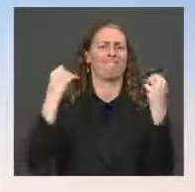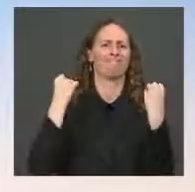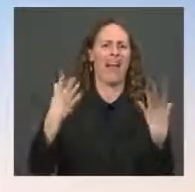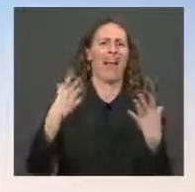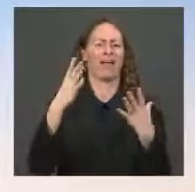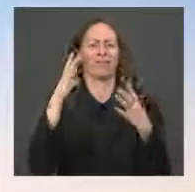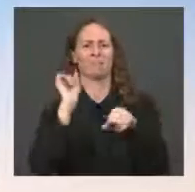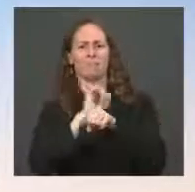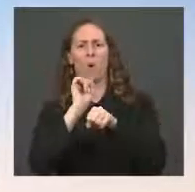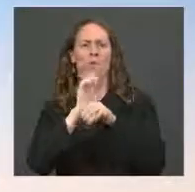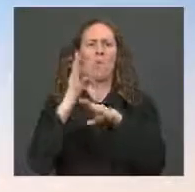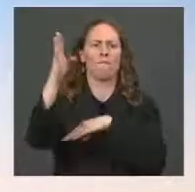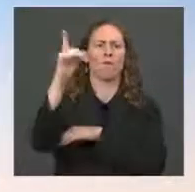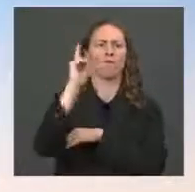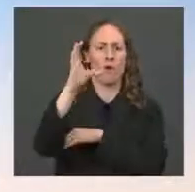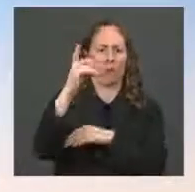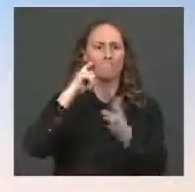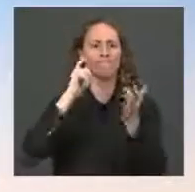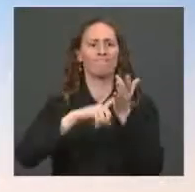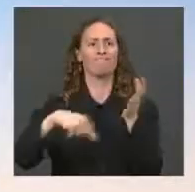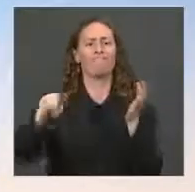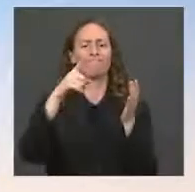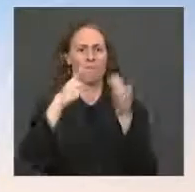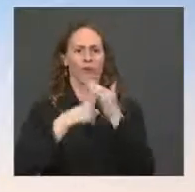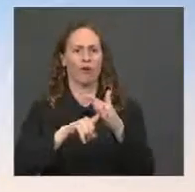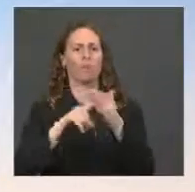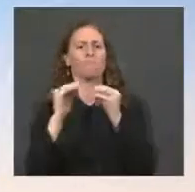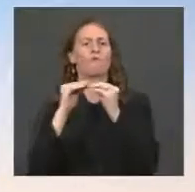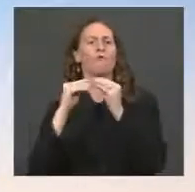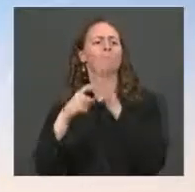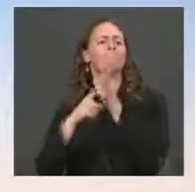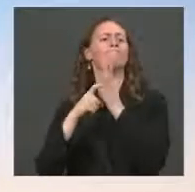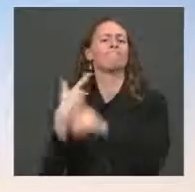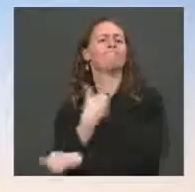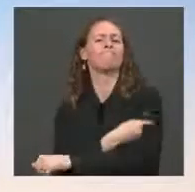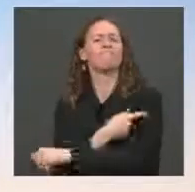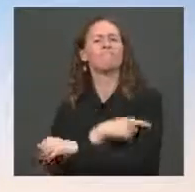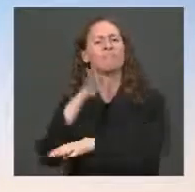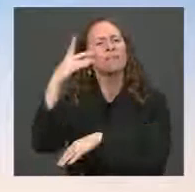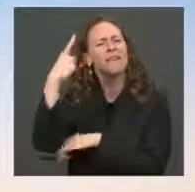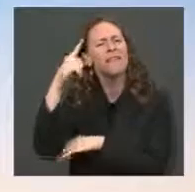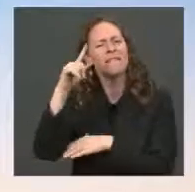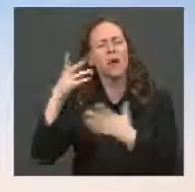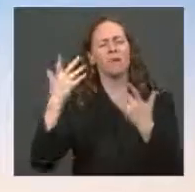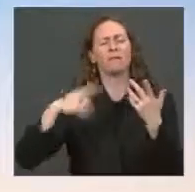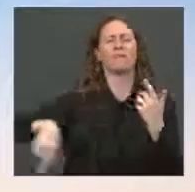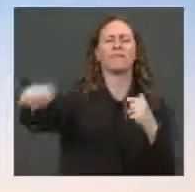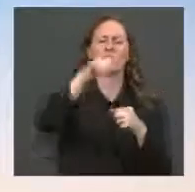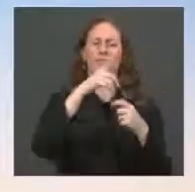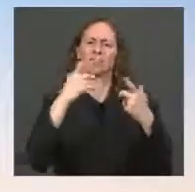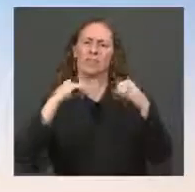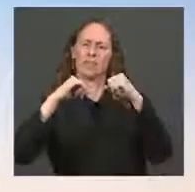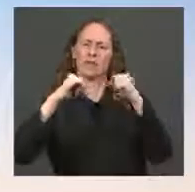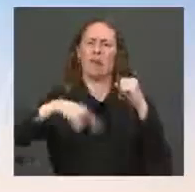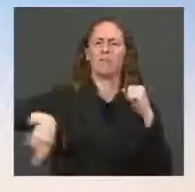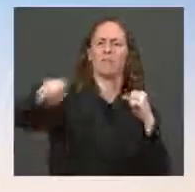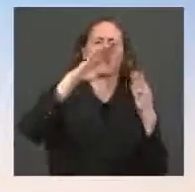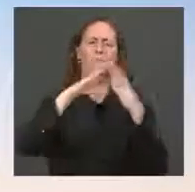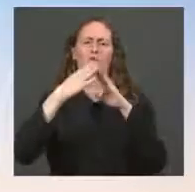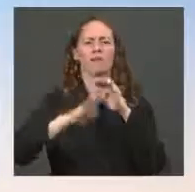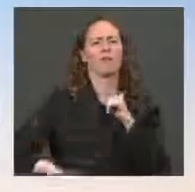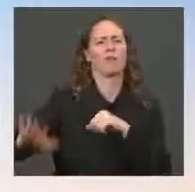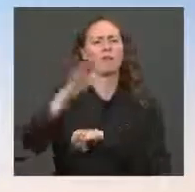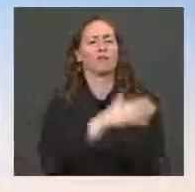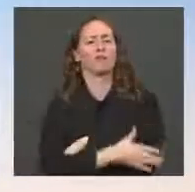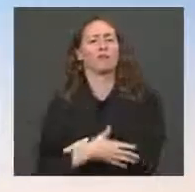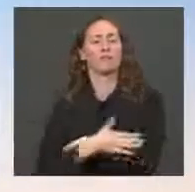for businesses across the country. Also wanted to note that during this critical period of negotiations on the Build Back